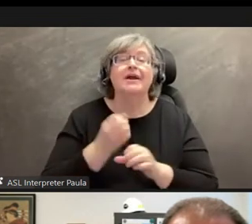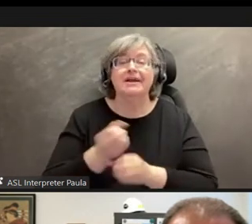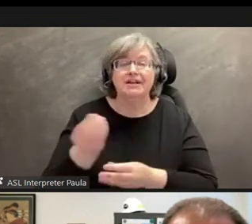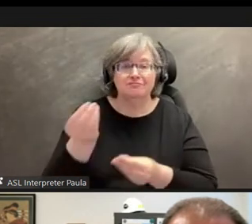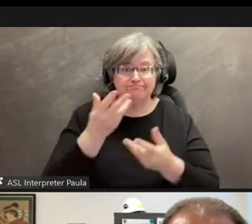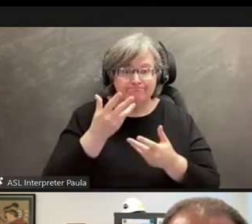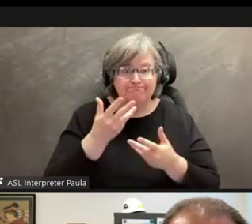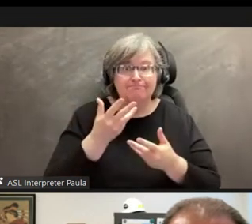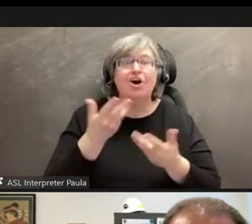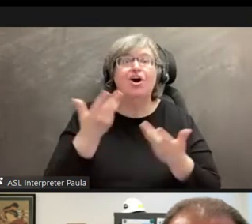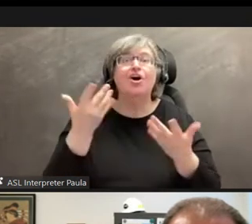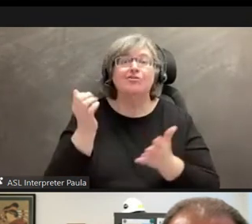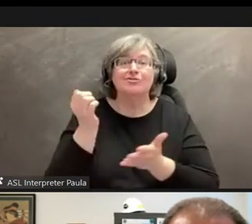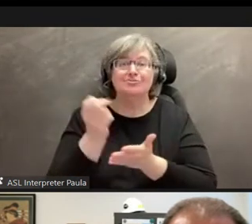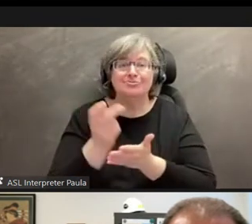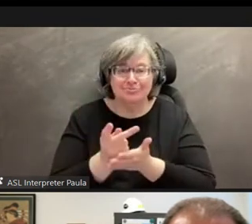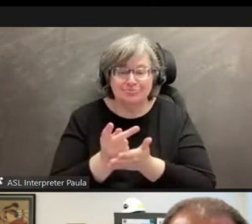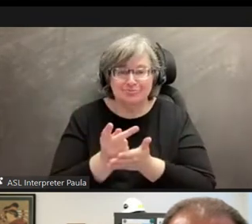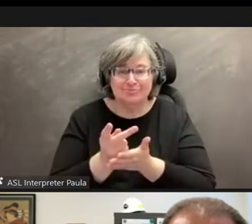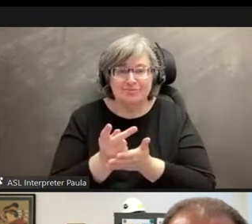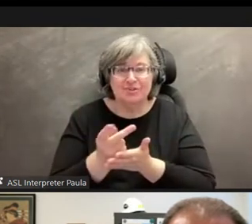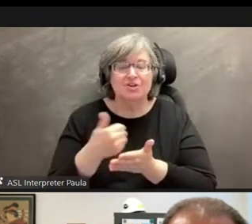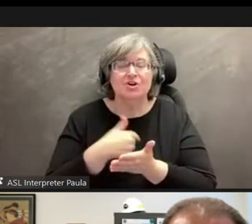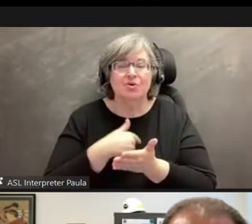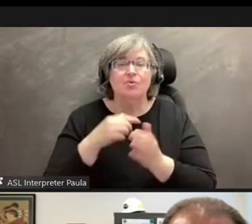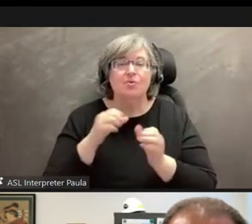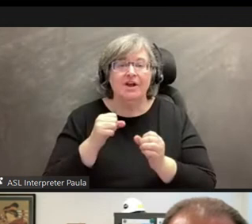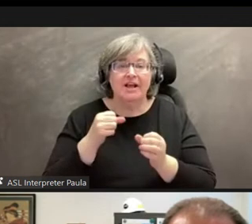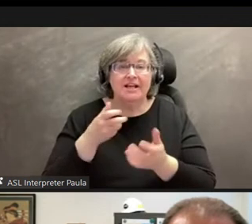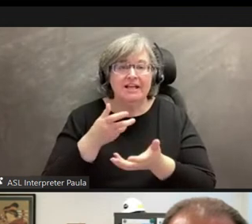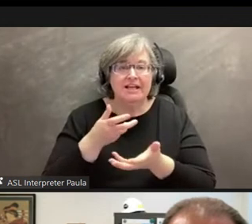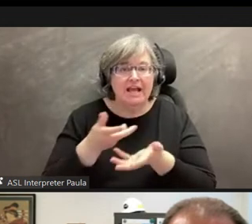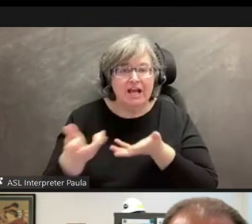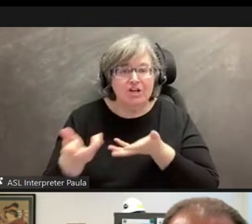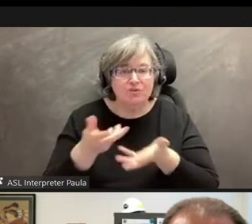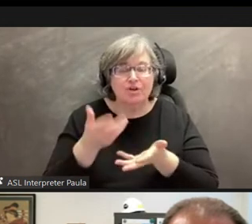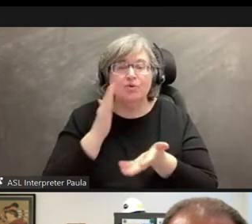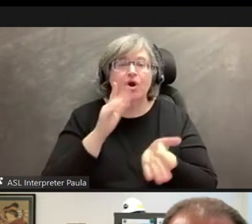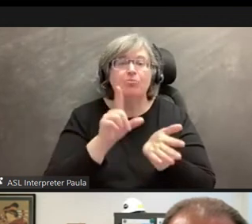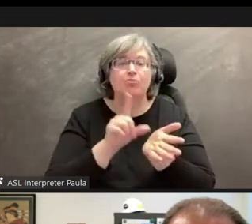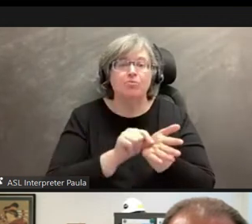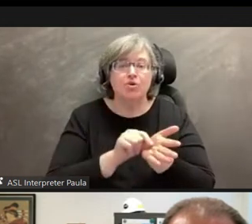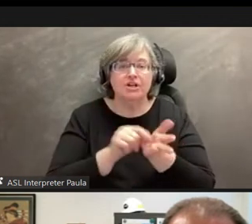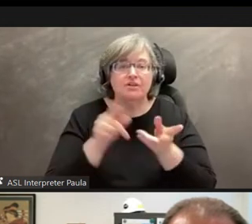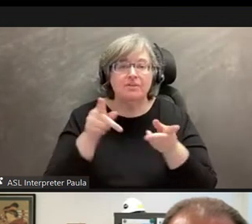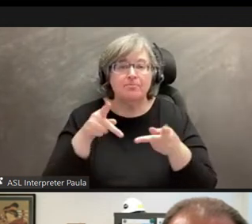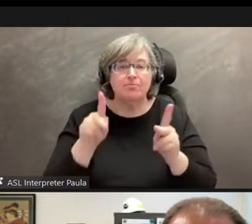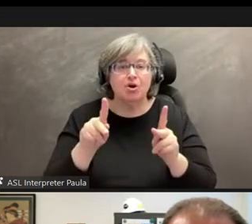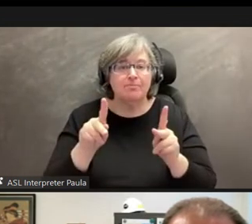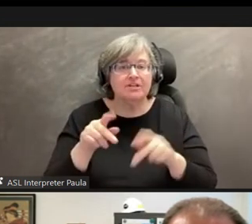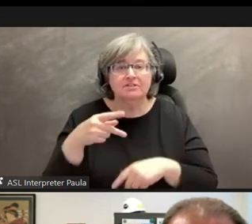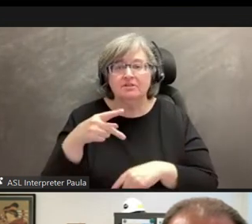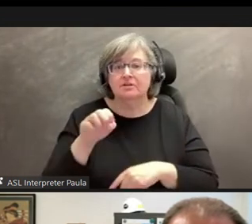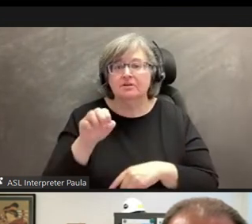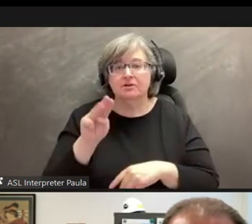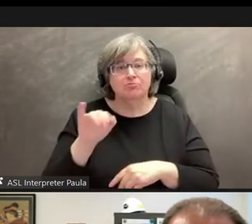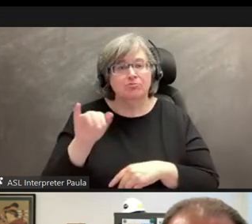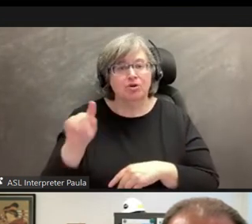been approved. So then we then go back and interact with them and we print their permits. No questions